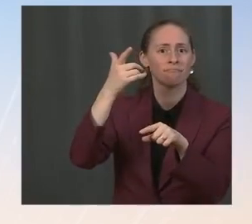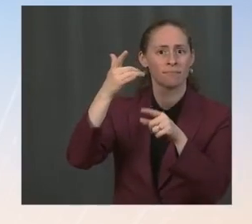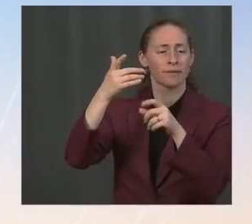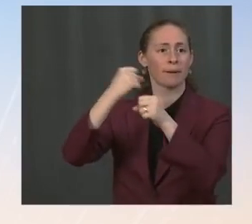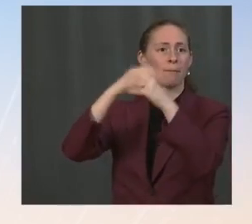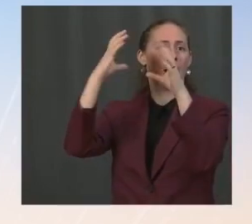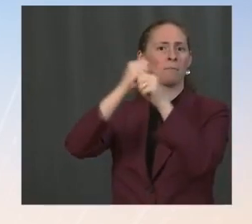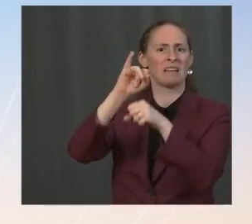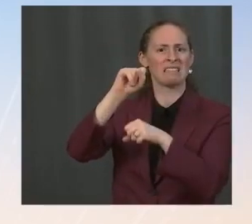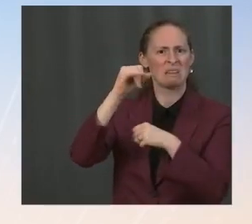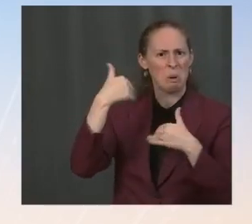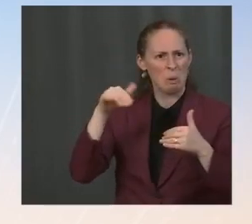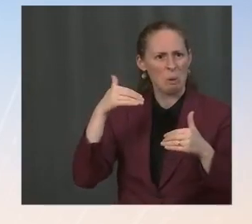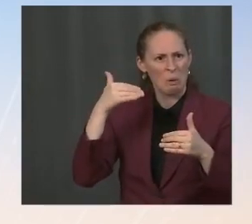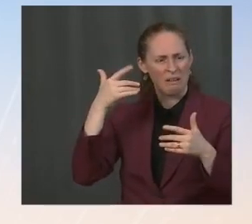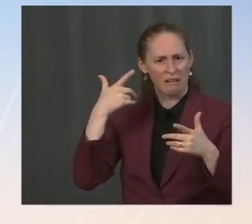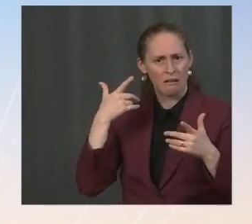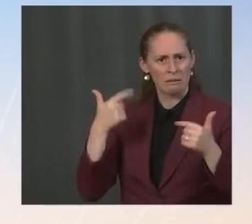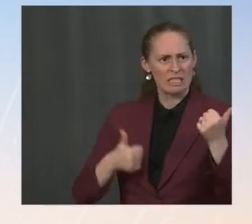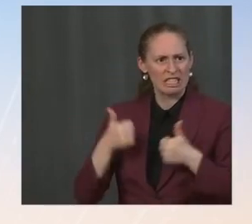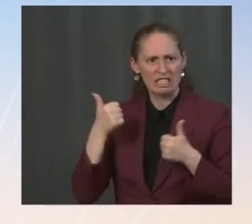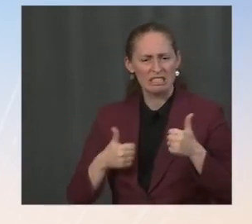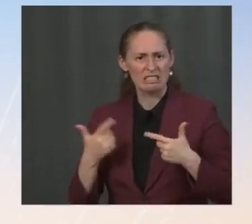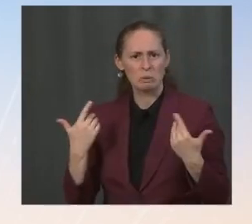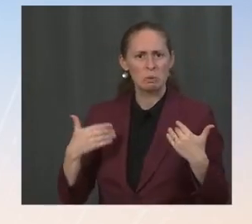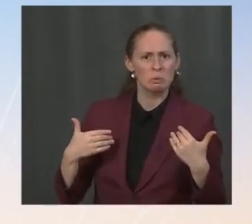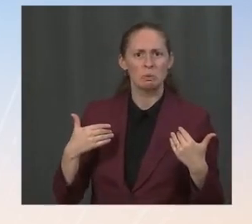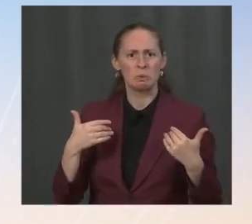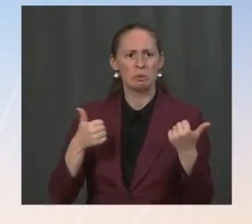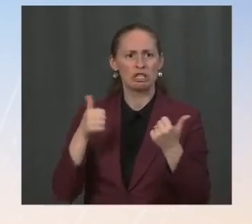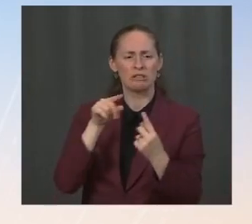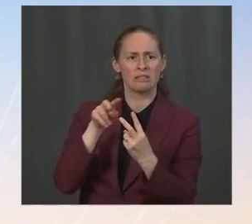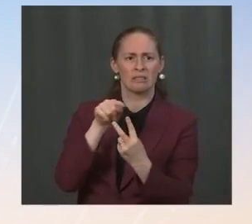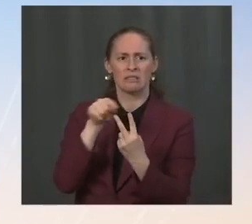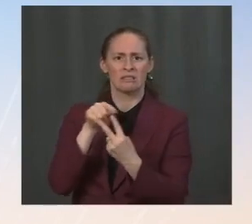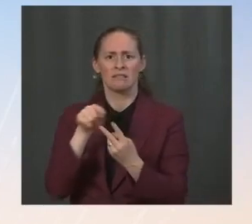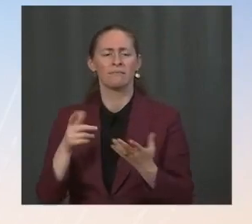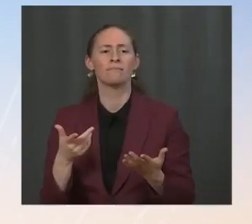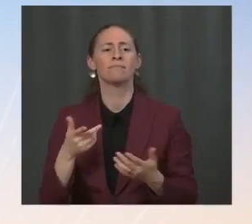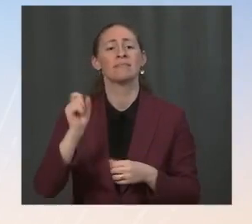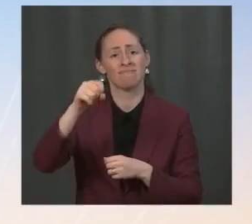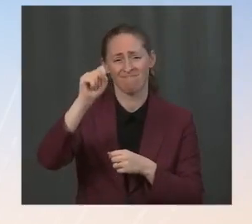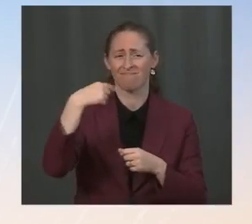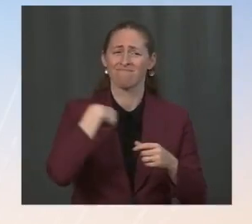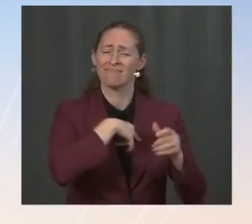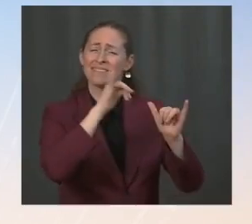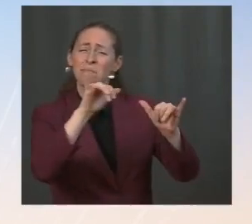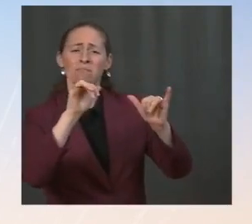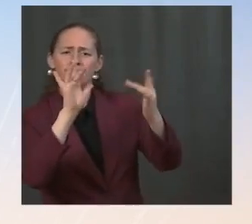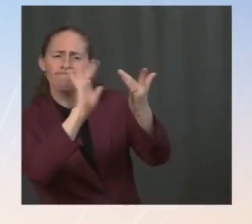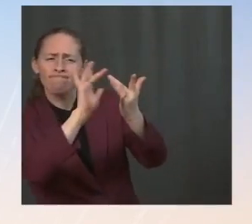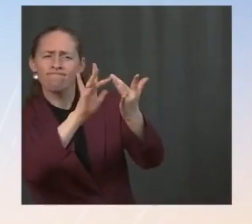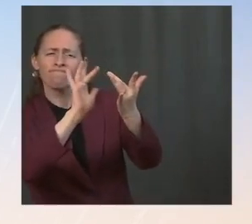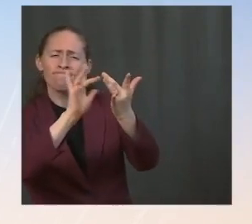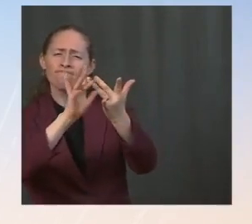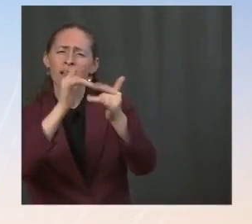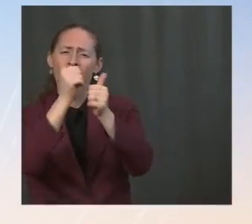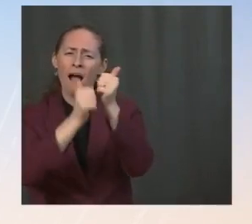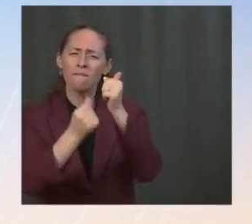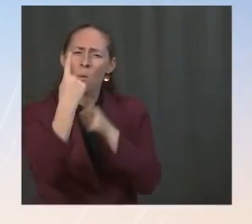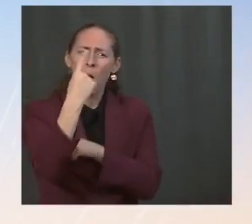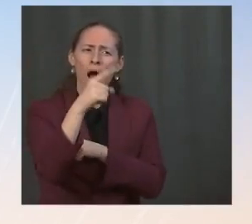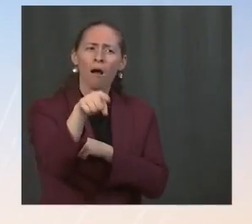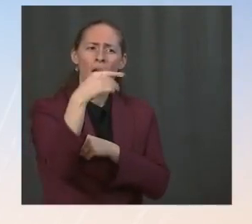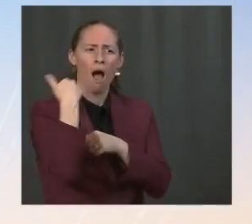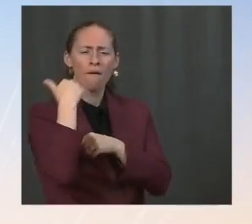risking their lives? We are in direct contact with every American citizen we have contact information for. Email, phone,